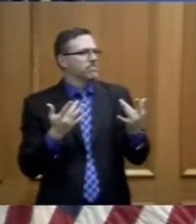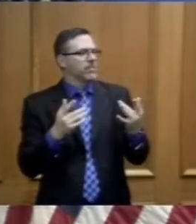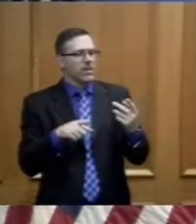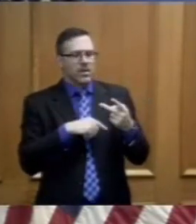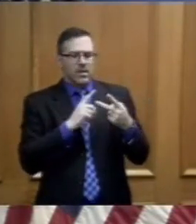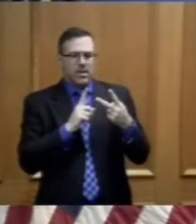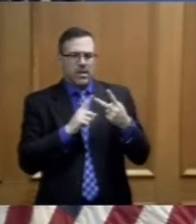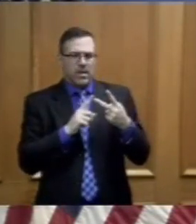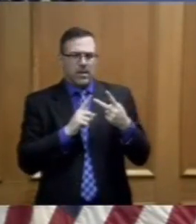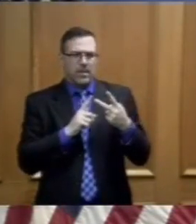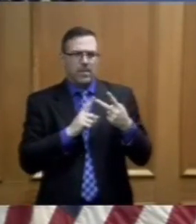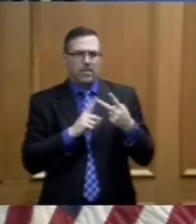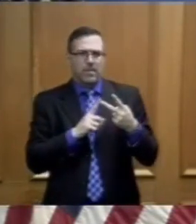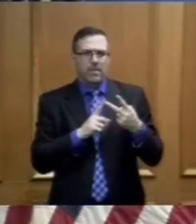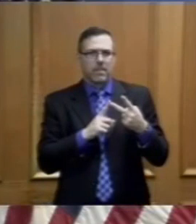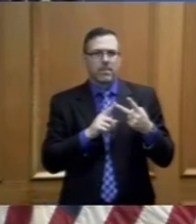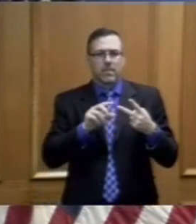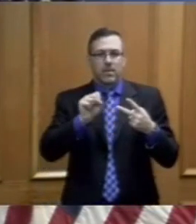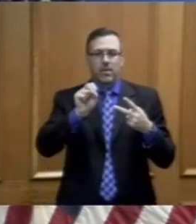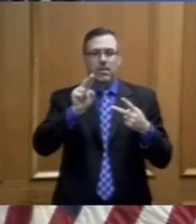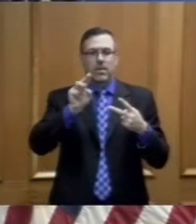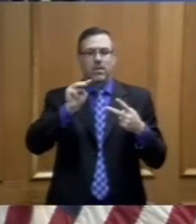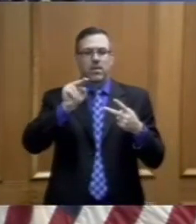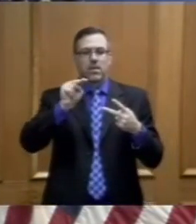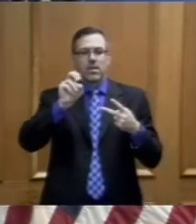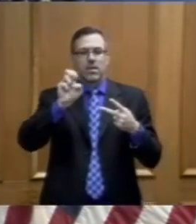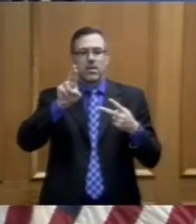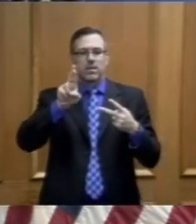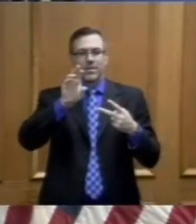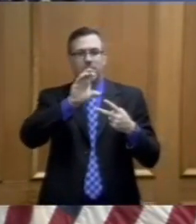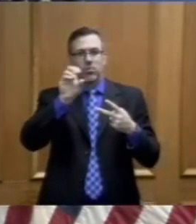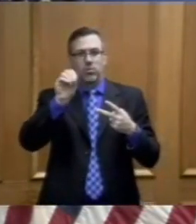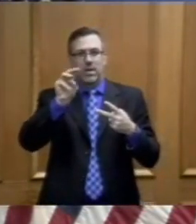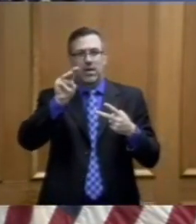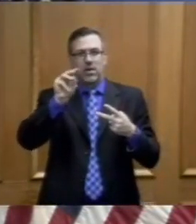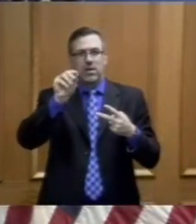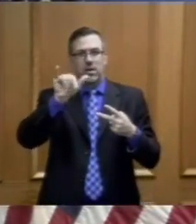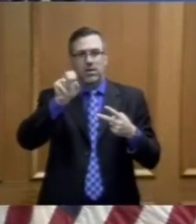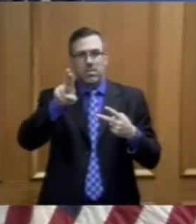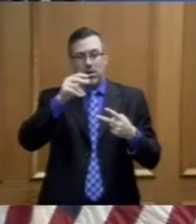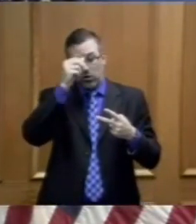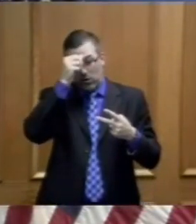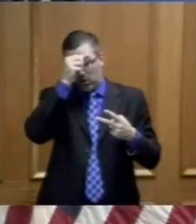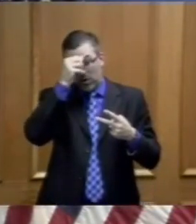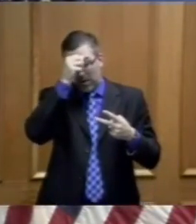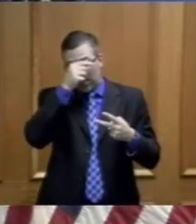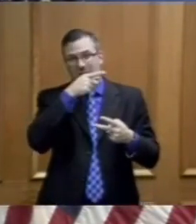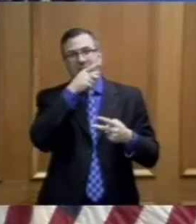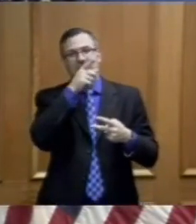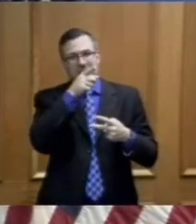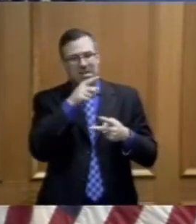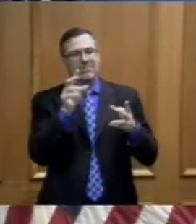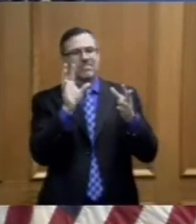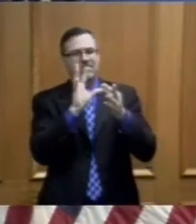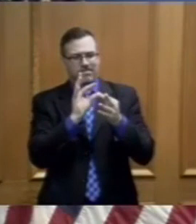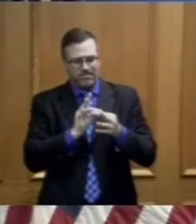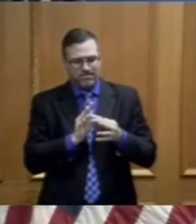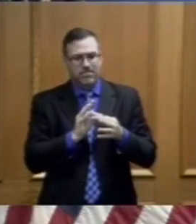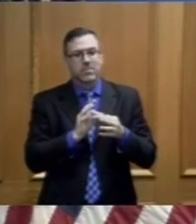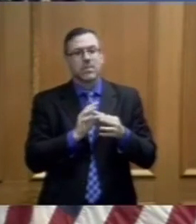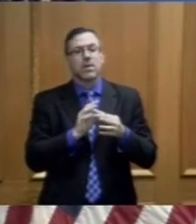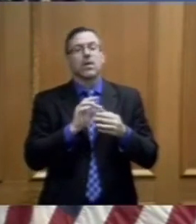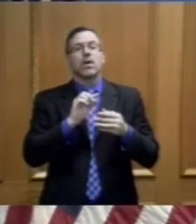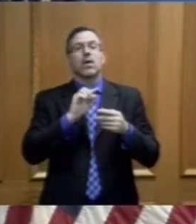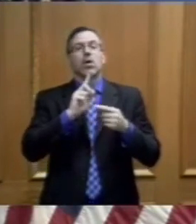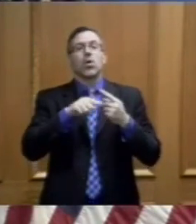also, the Sumner County mayor had told one of our reporters recently that once